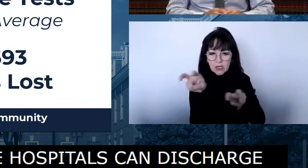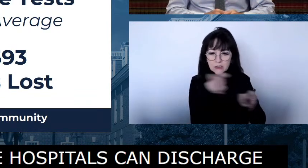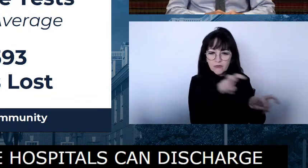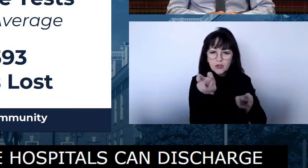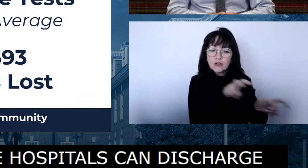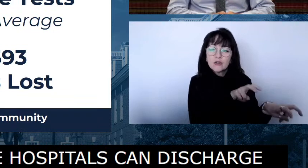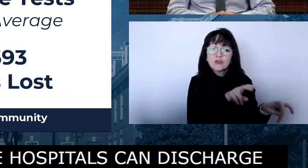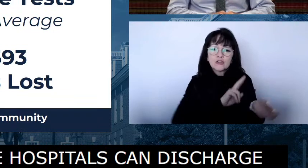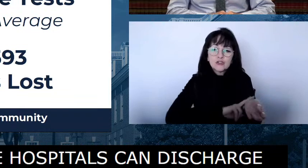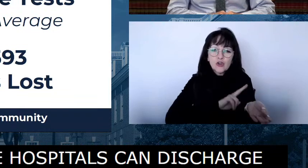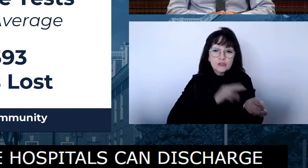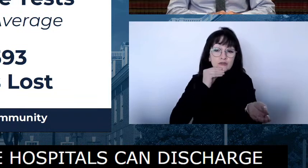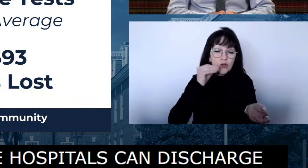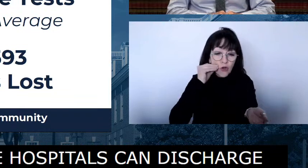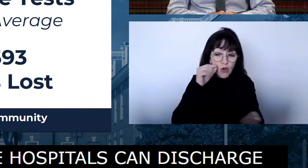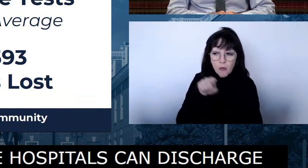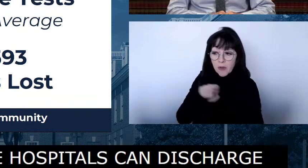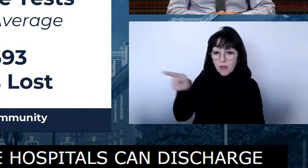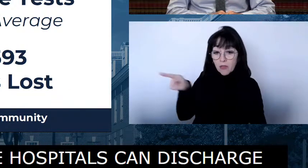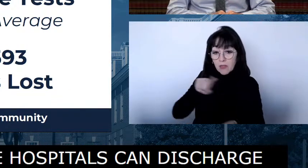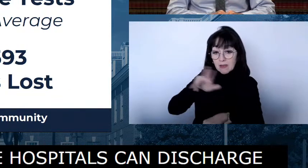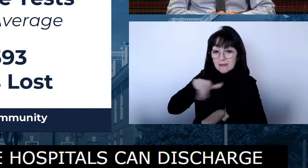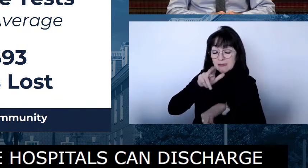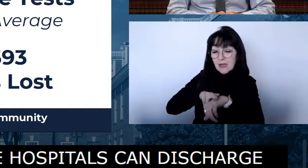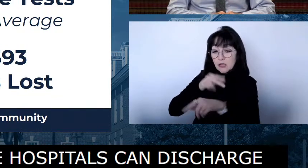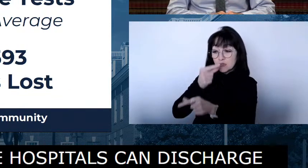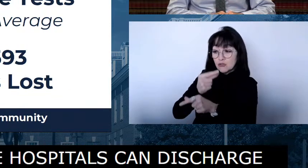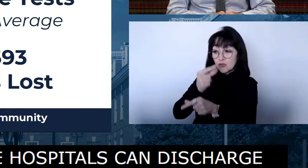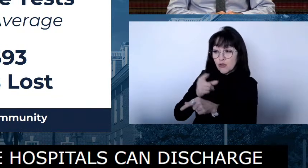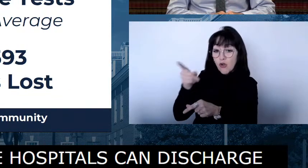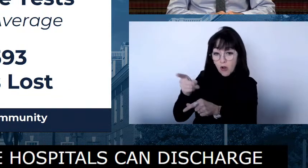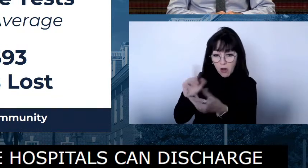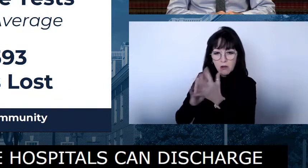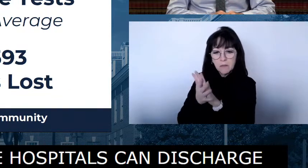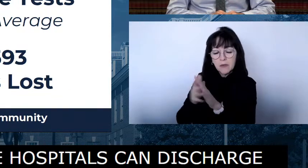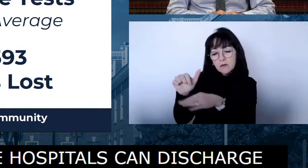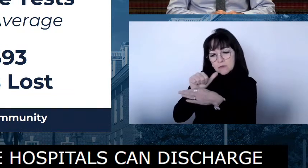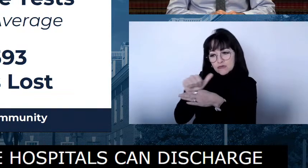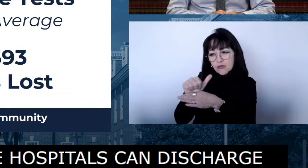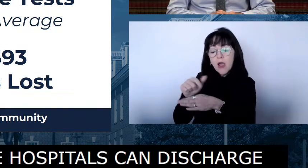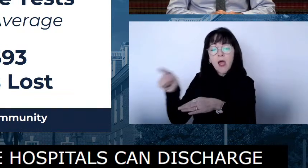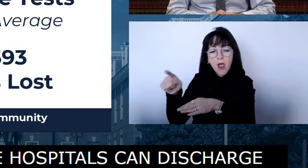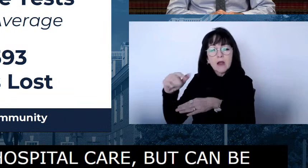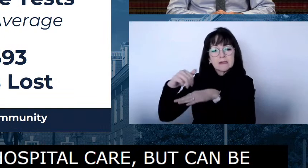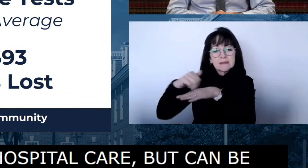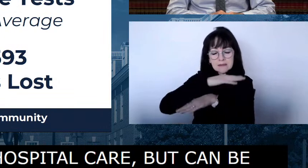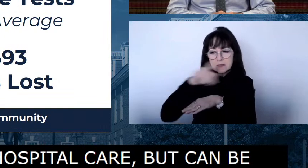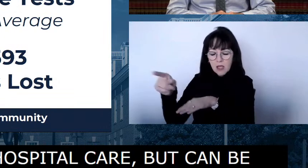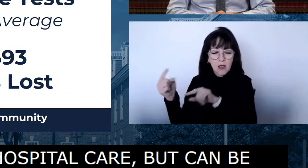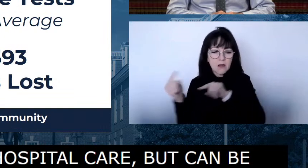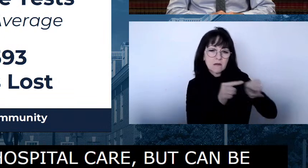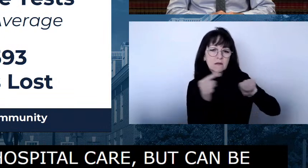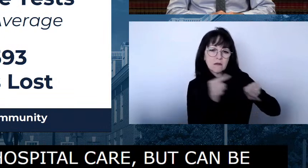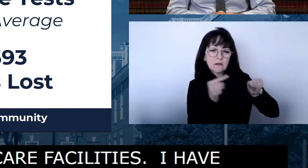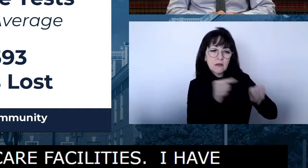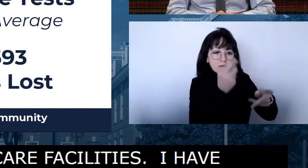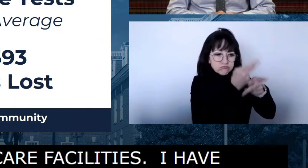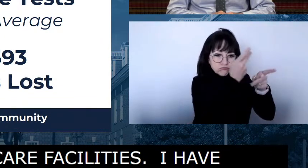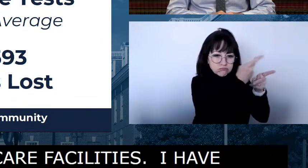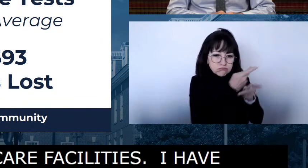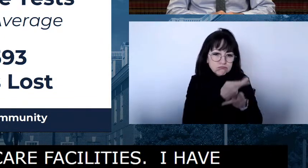and the long-term care facilities that has been a tremendous help in both venues and